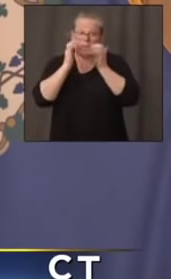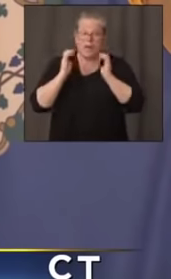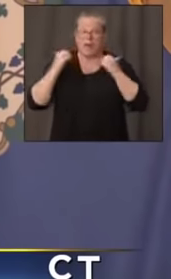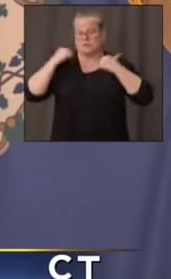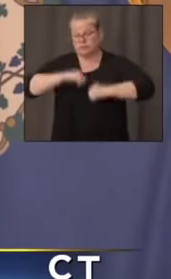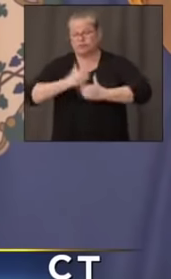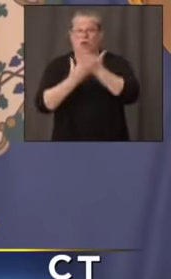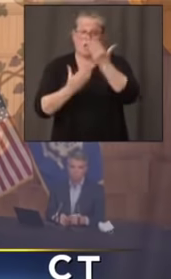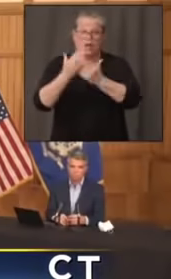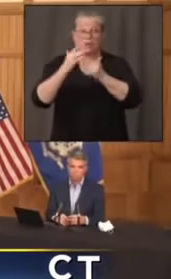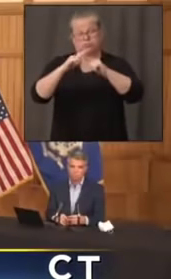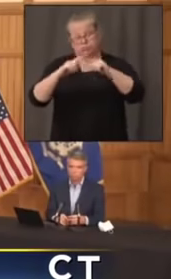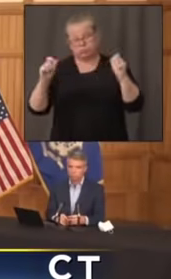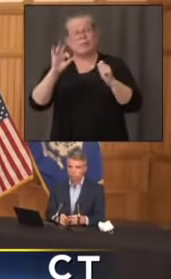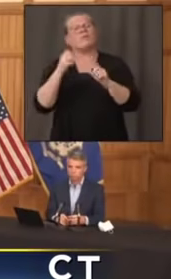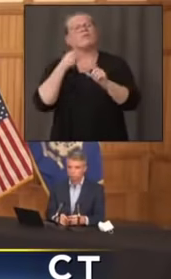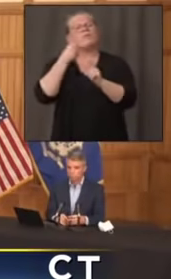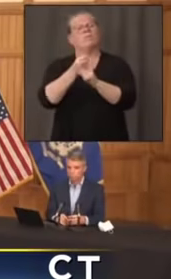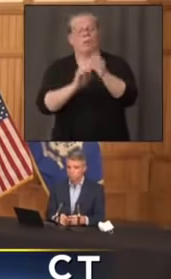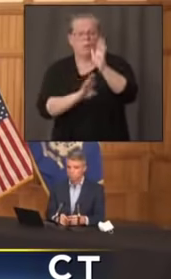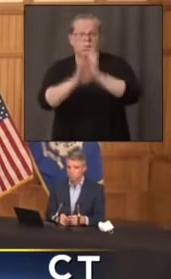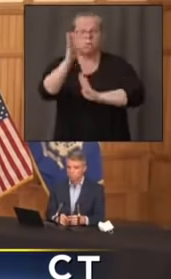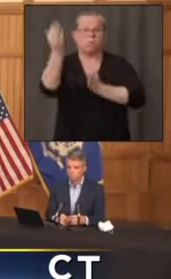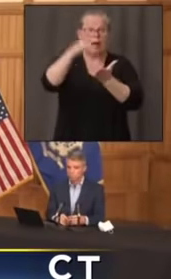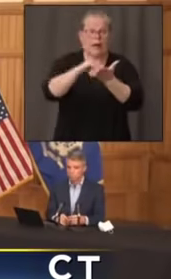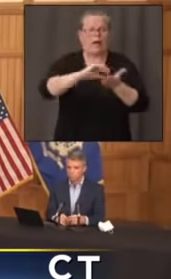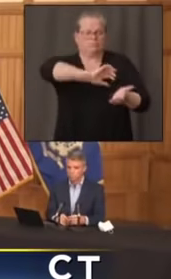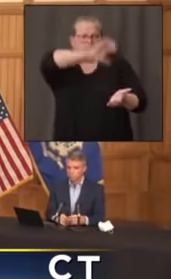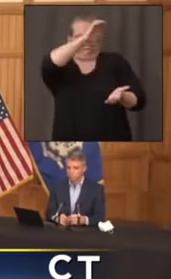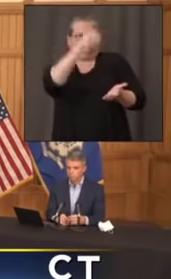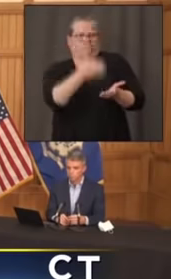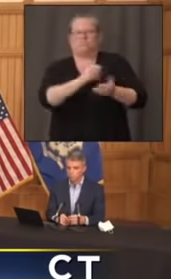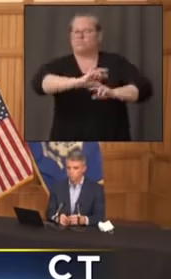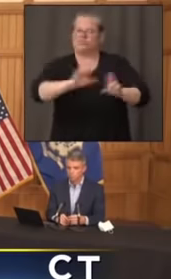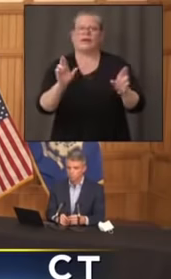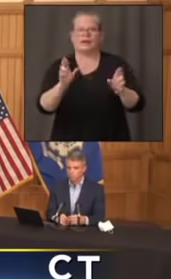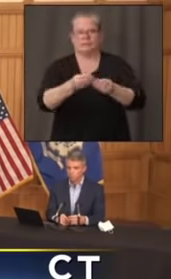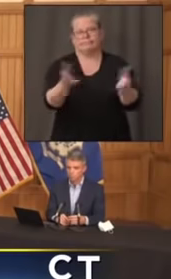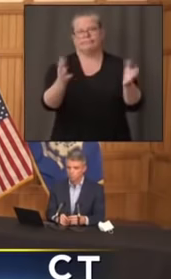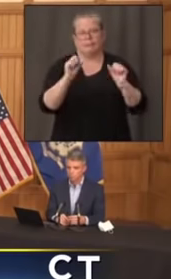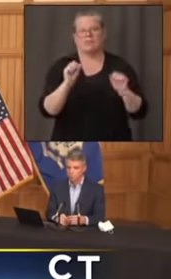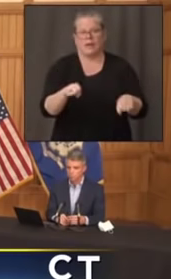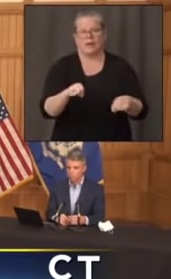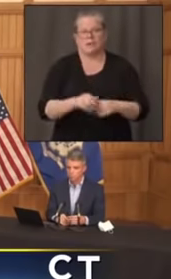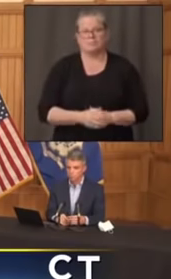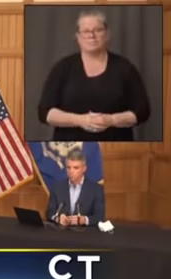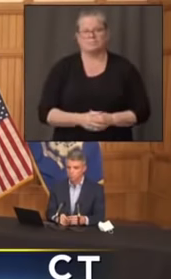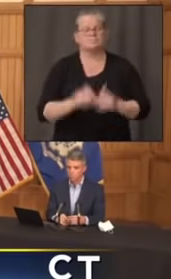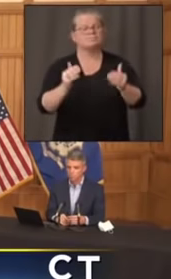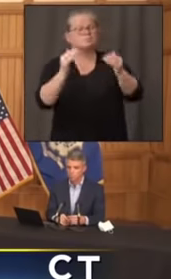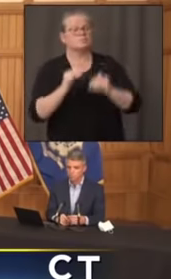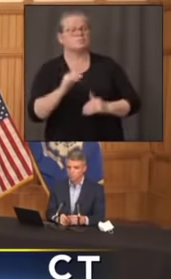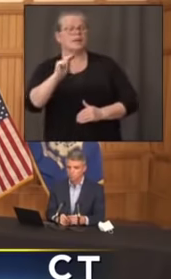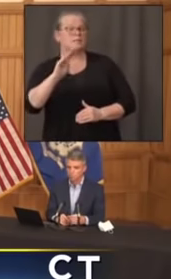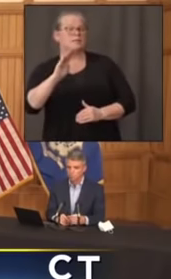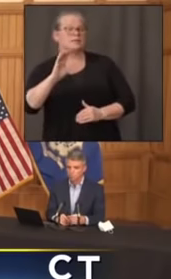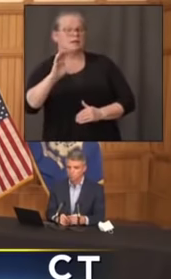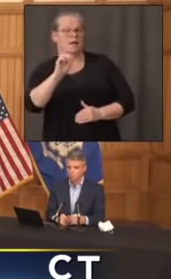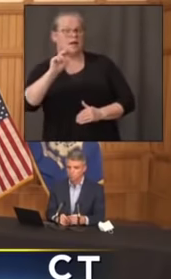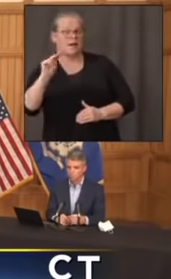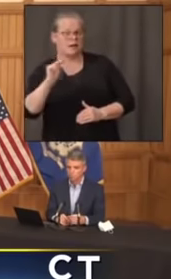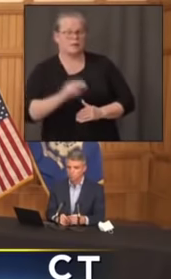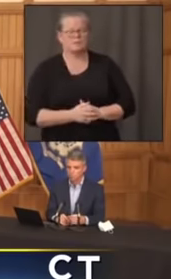Hi, Governor. The data on Connecticut's progress against the coronavirus doesn't seem to be convincing all parents that it's safe to return